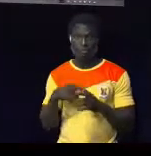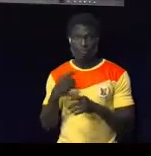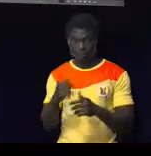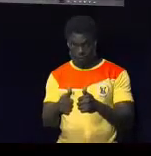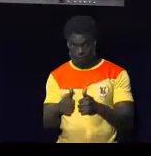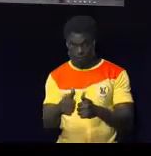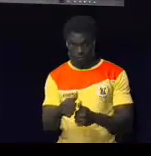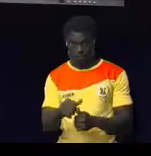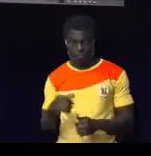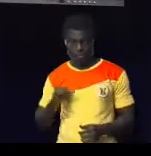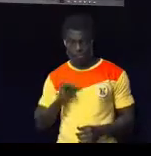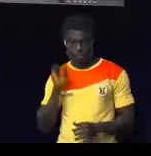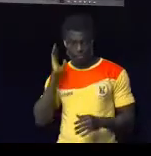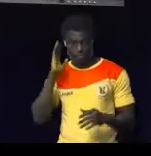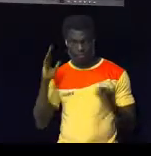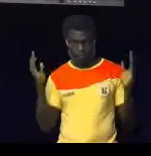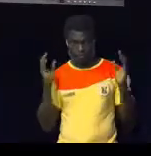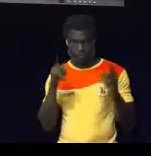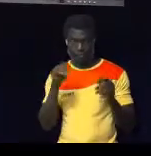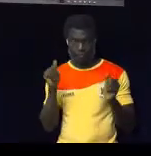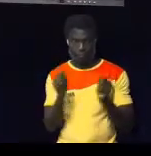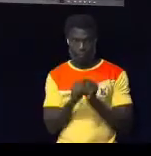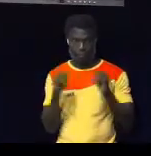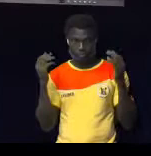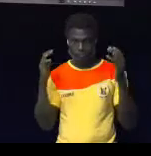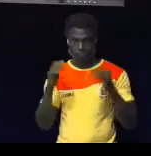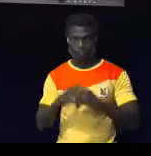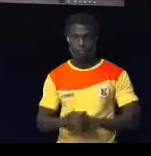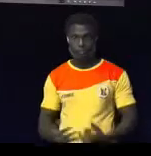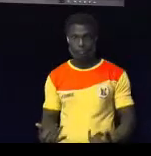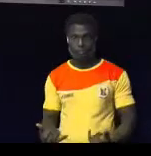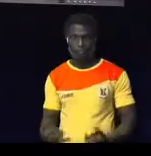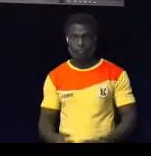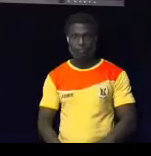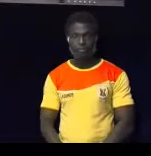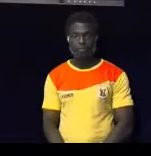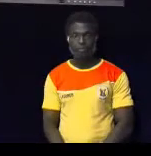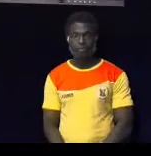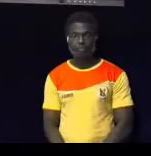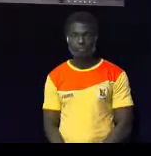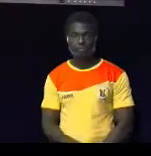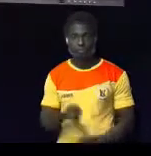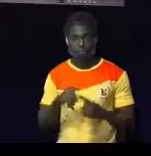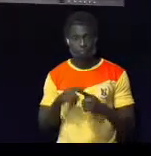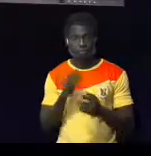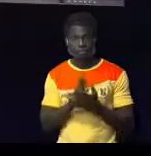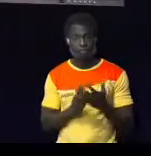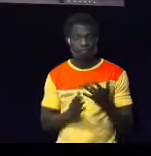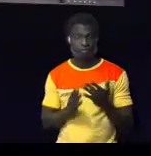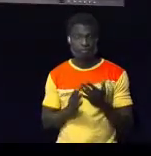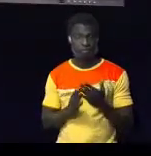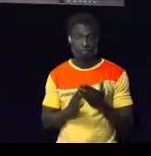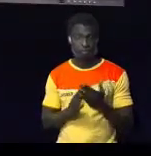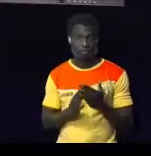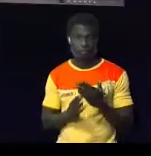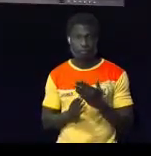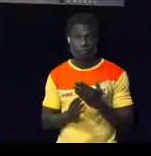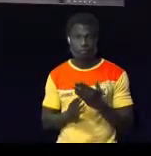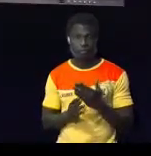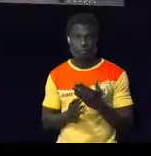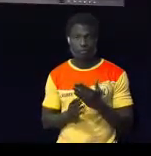got. Then good job you. I'll celebrate you with a cheer. Now, to something interesting.